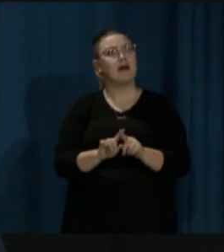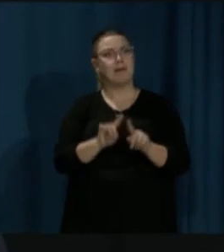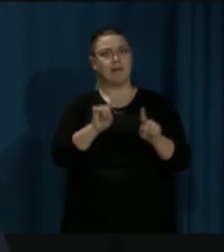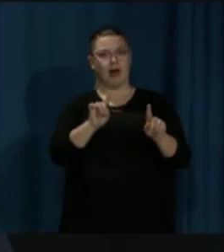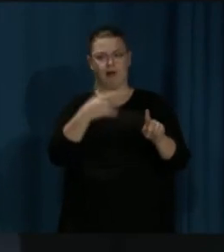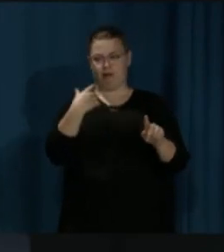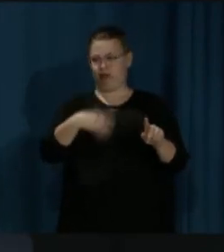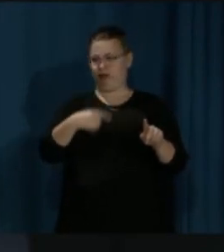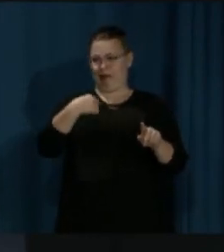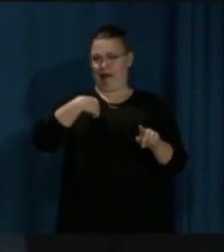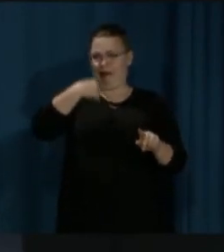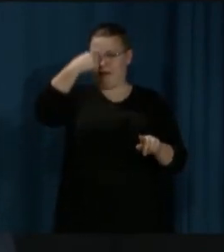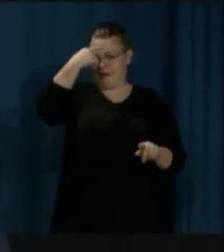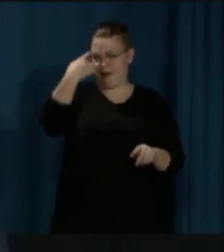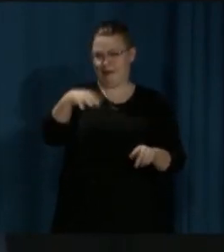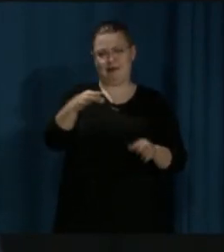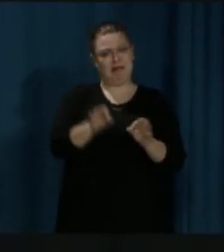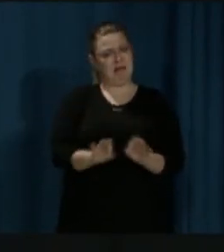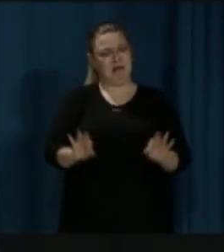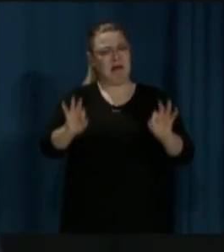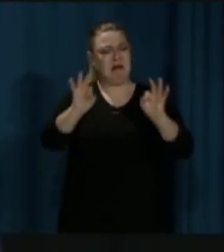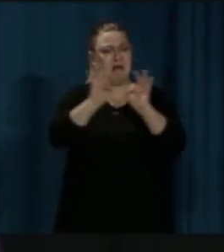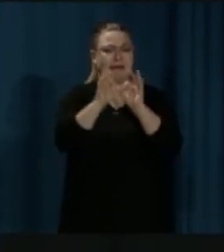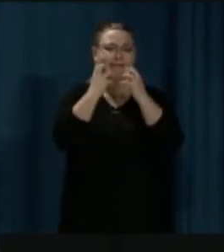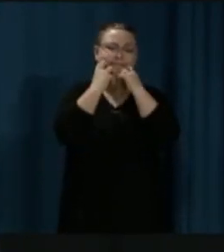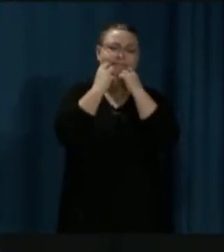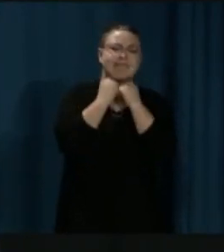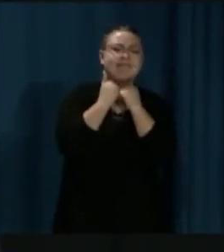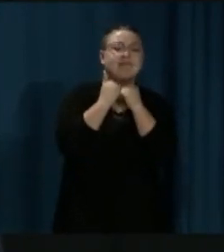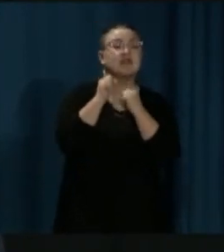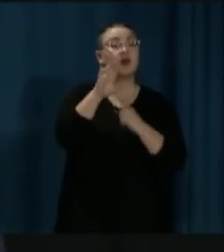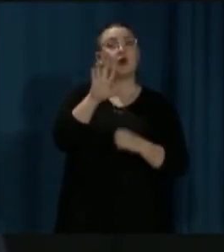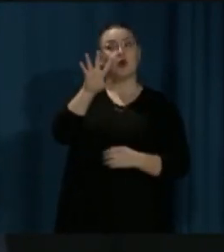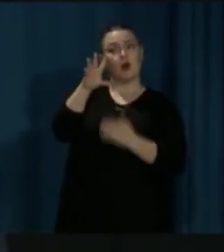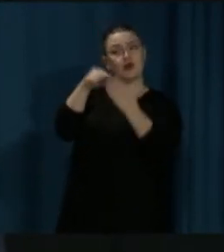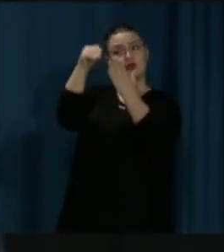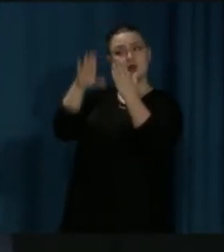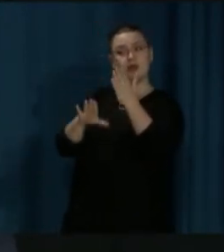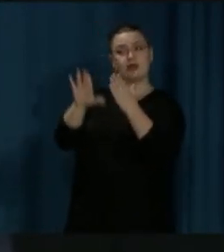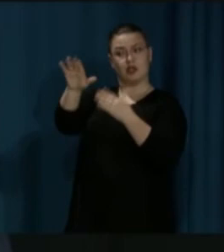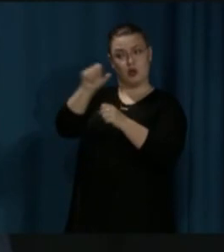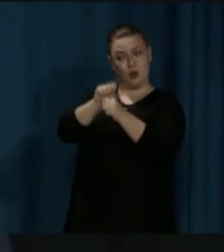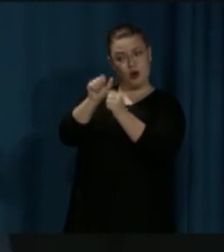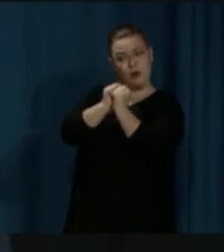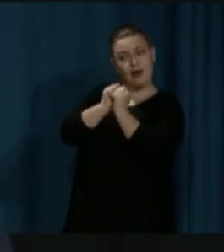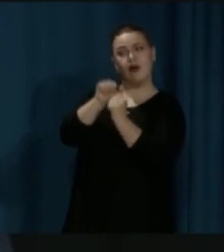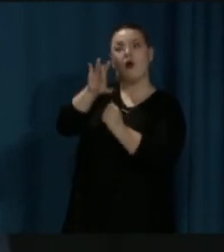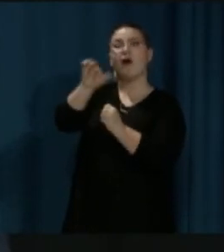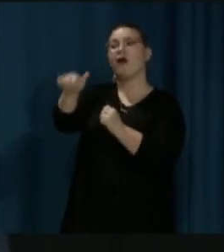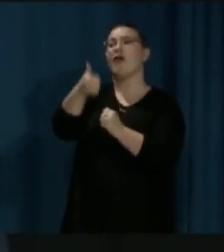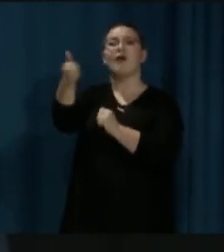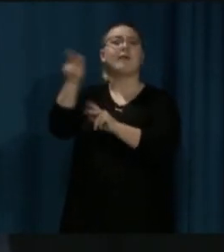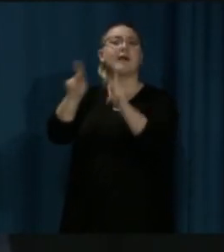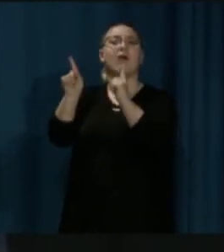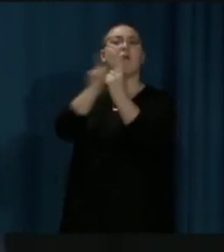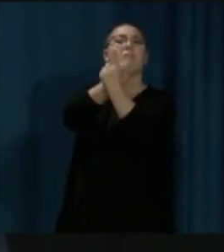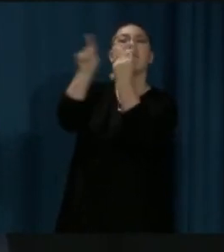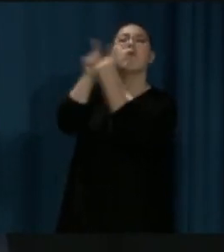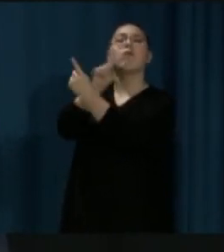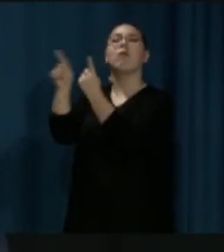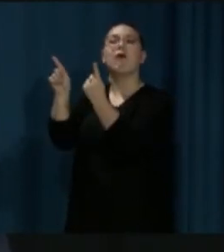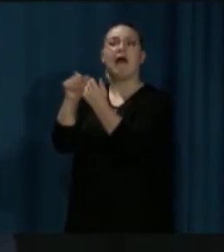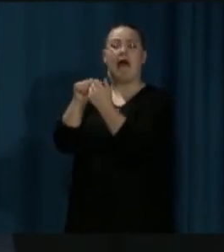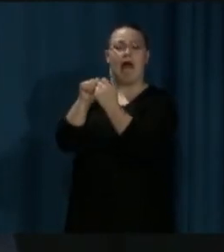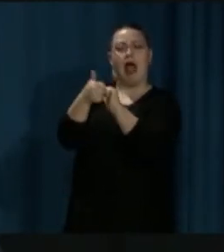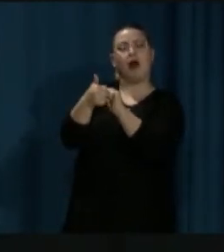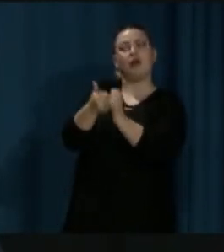does matter. I'm wondering, from your perspective, how do you help your students at UD or the other people that you meet to understand